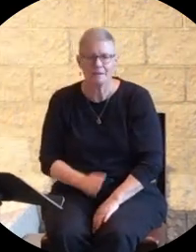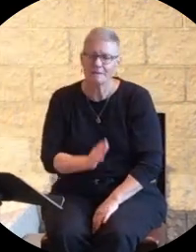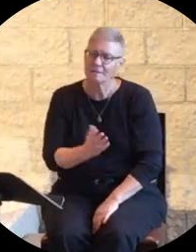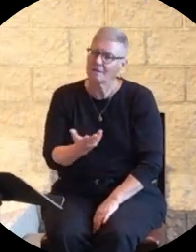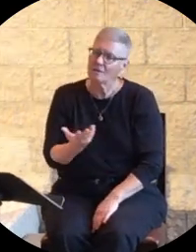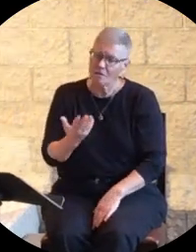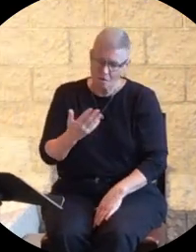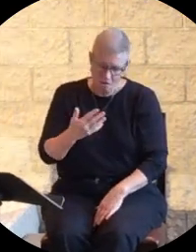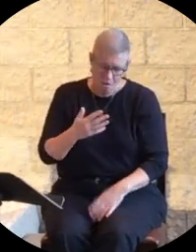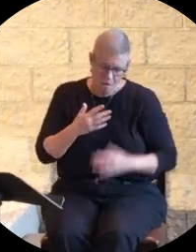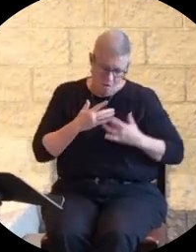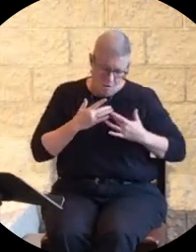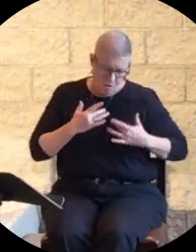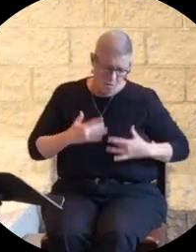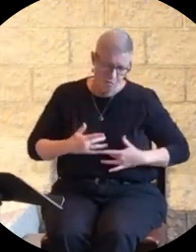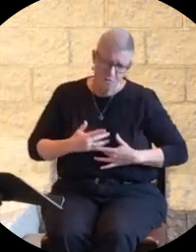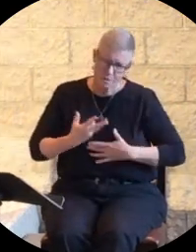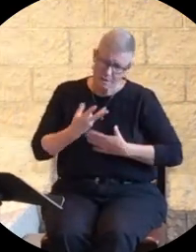someday. Oh,